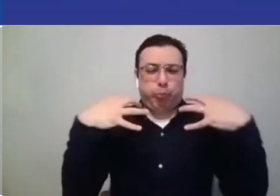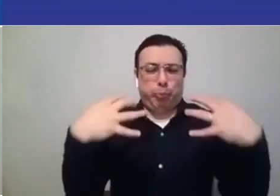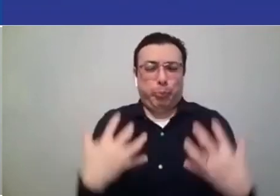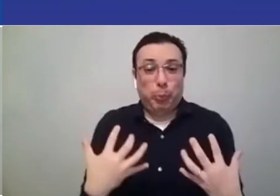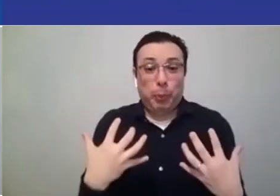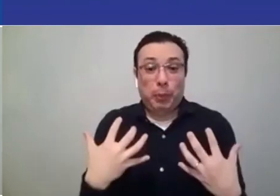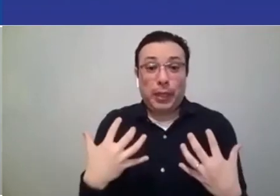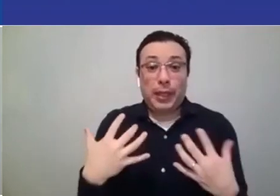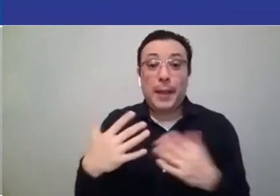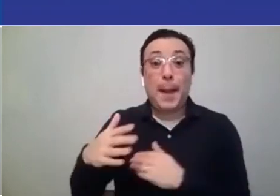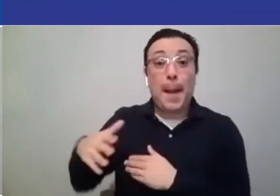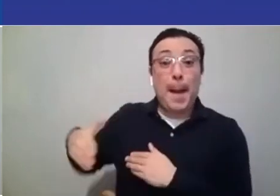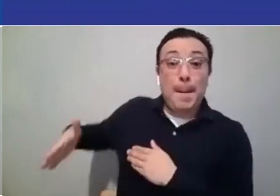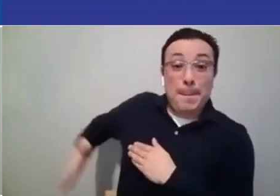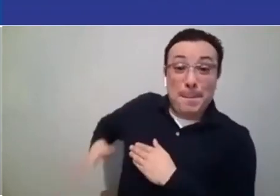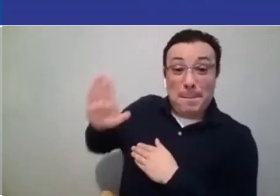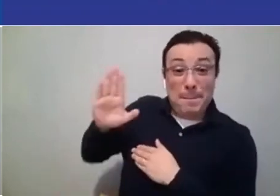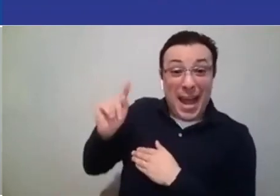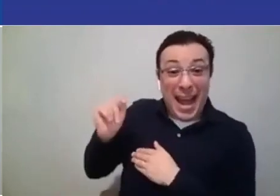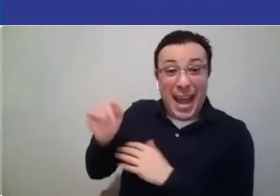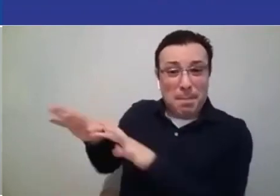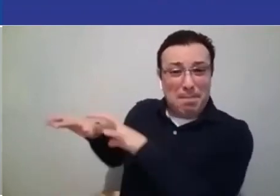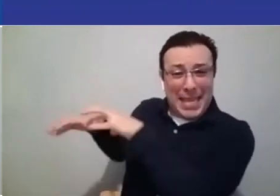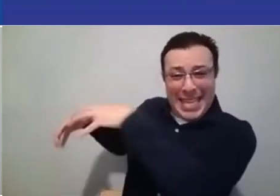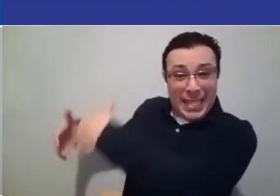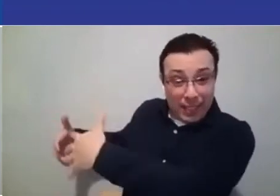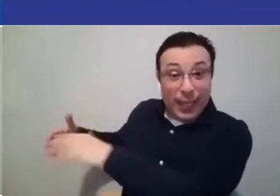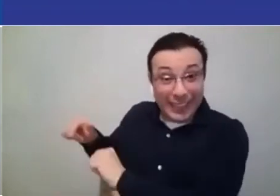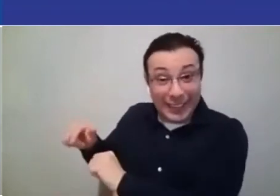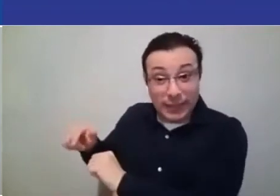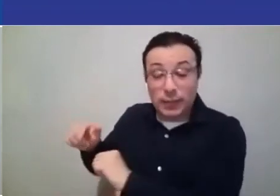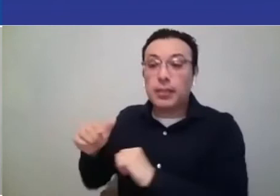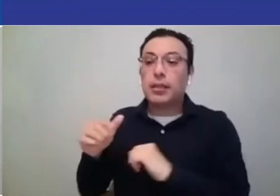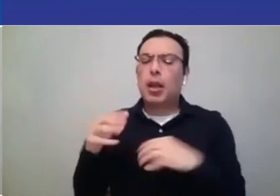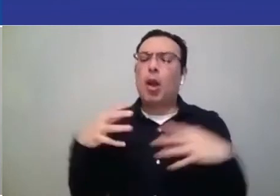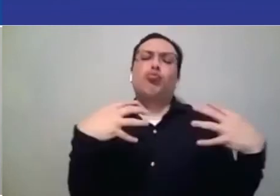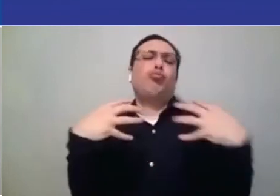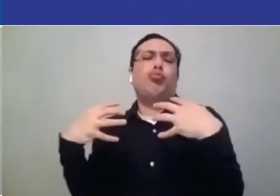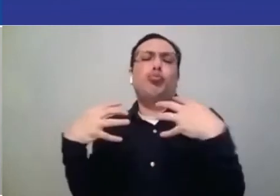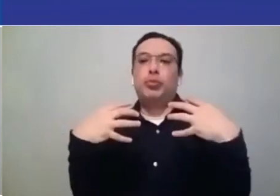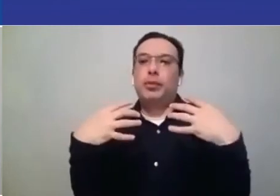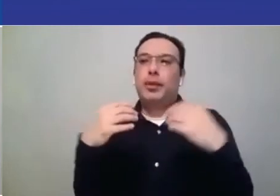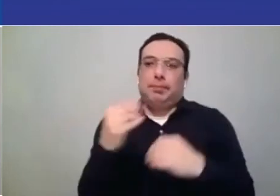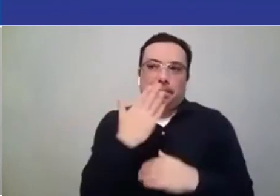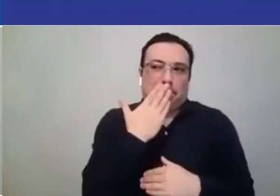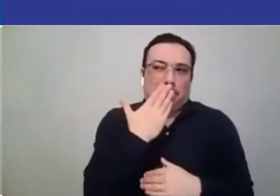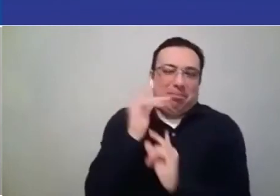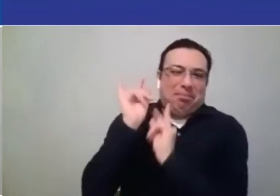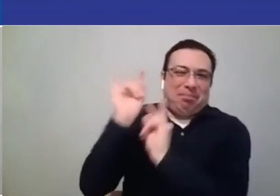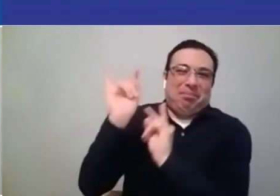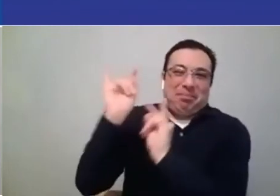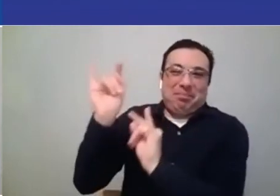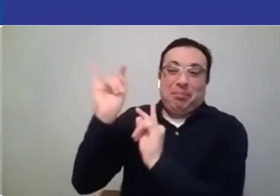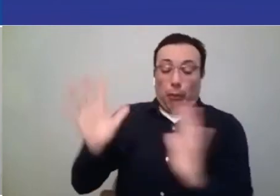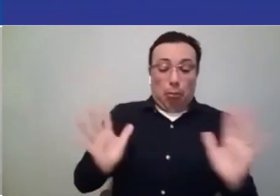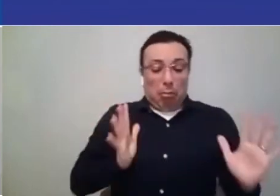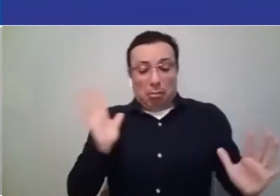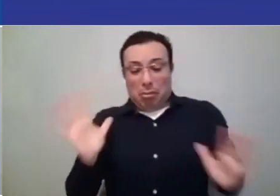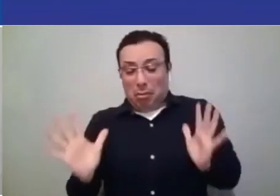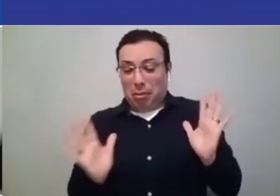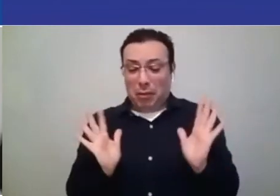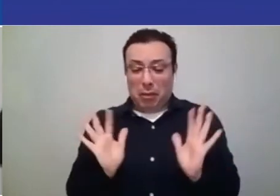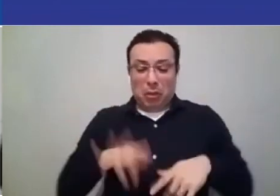and huge buttocks that are in one way satirizing the colonial masters and mistresses with